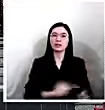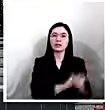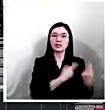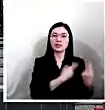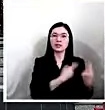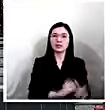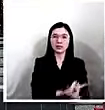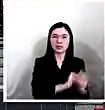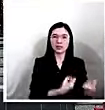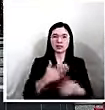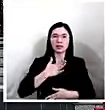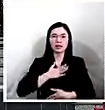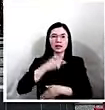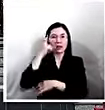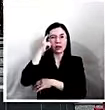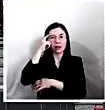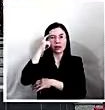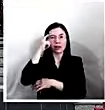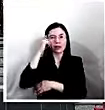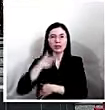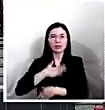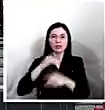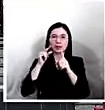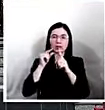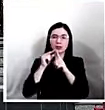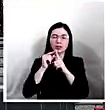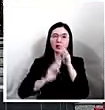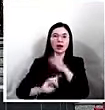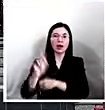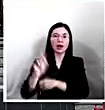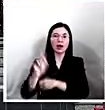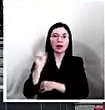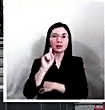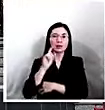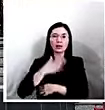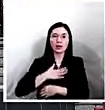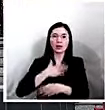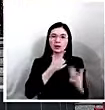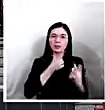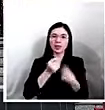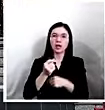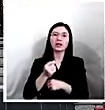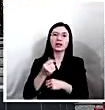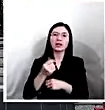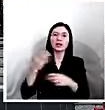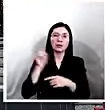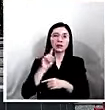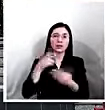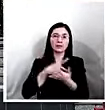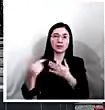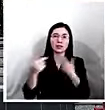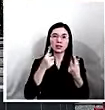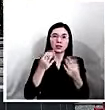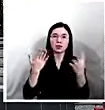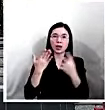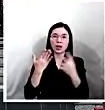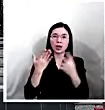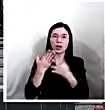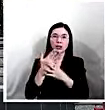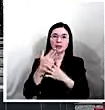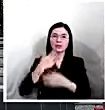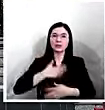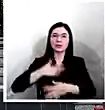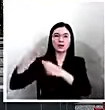sinned in my thoughts and in my words, in what I have done and in what I have failed to do,